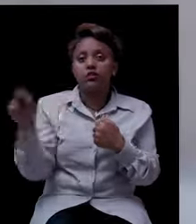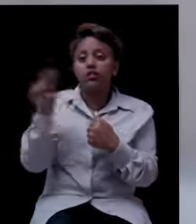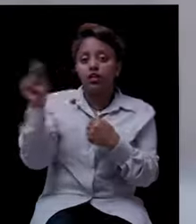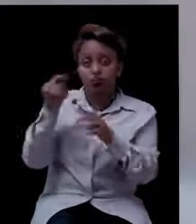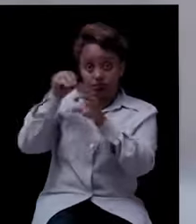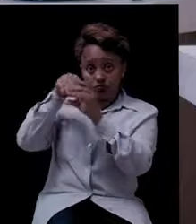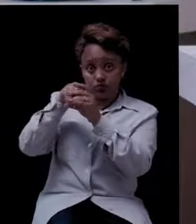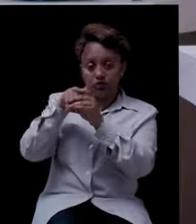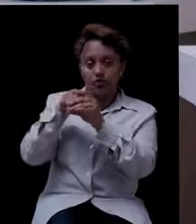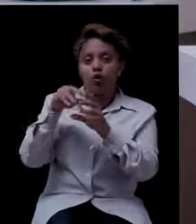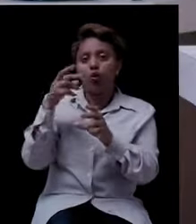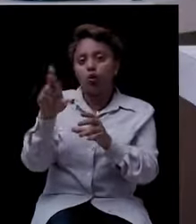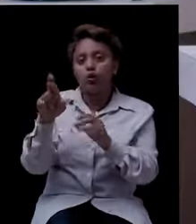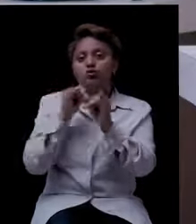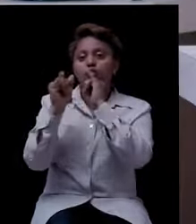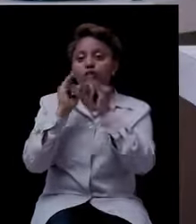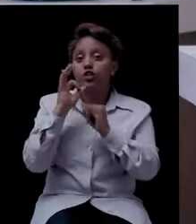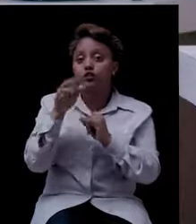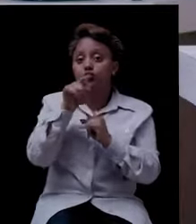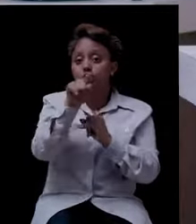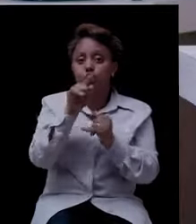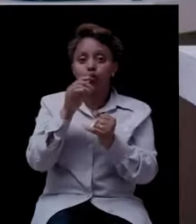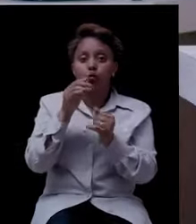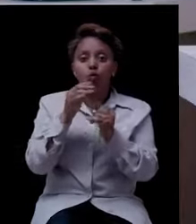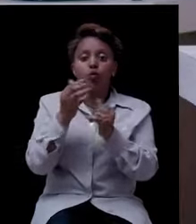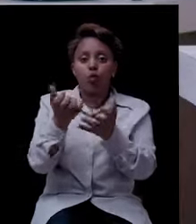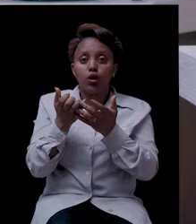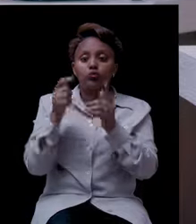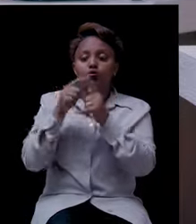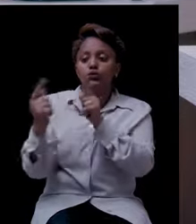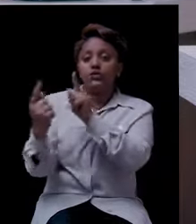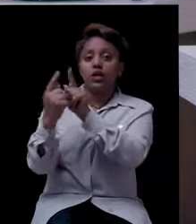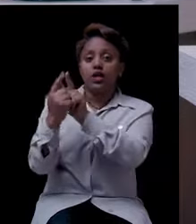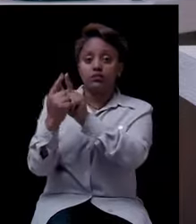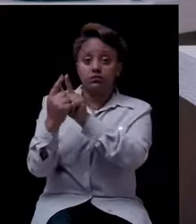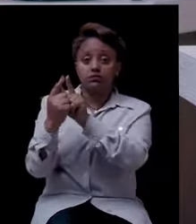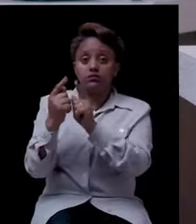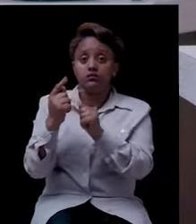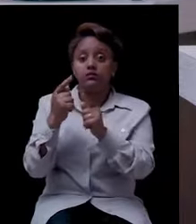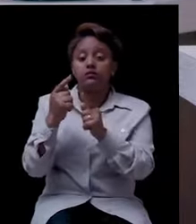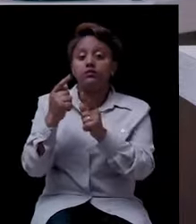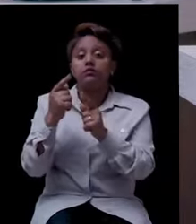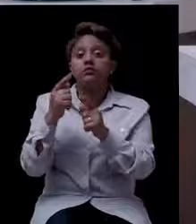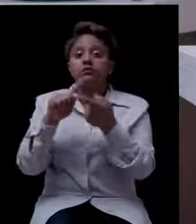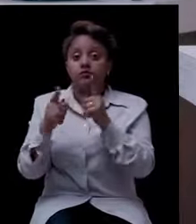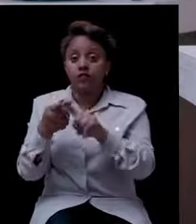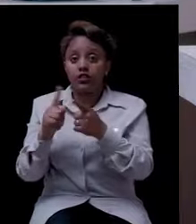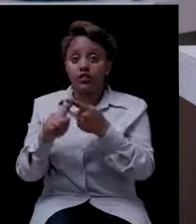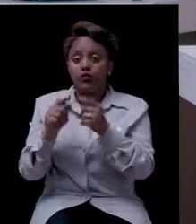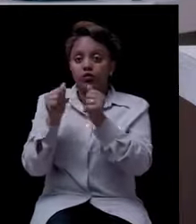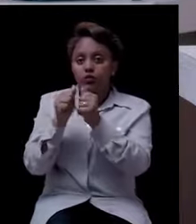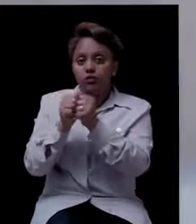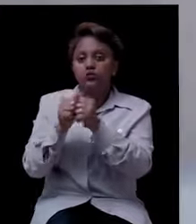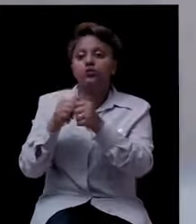the information. If you wanted to interact with your friend, then you can do it directly without going through a